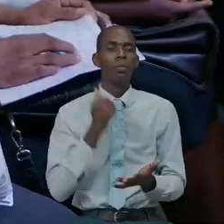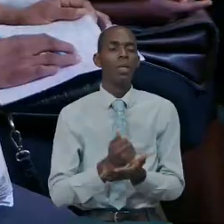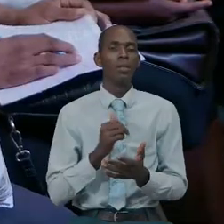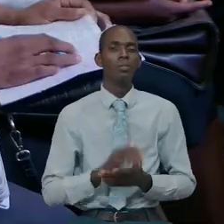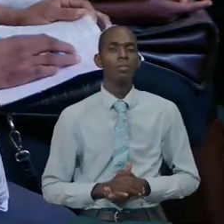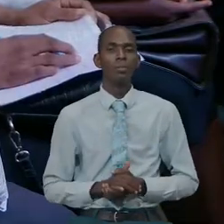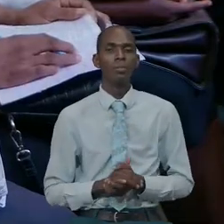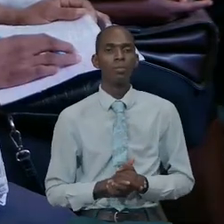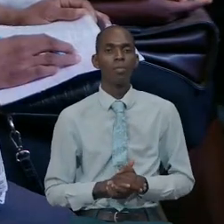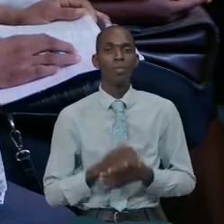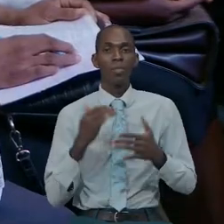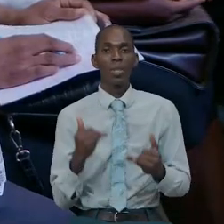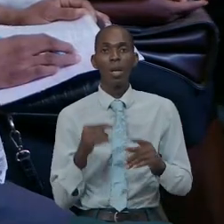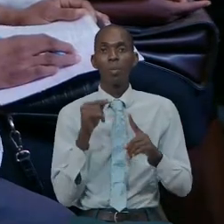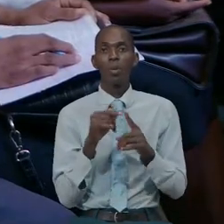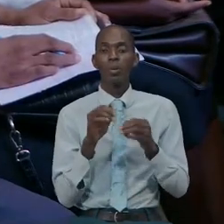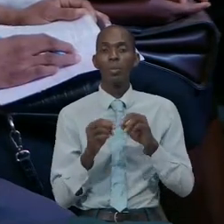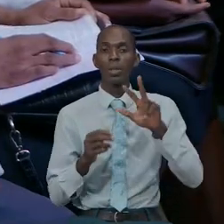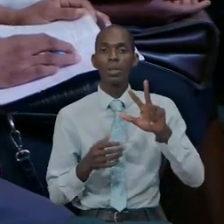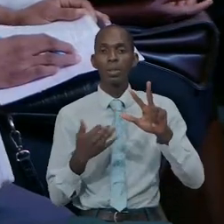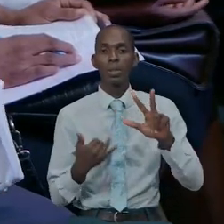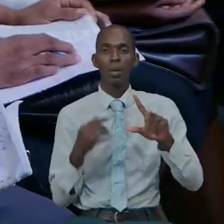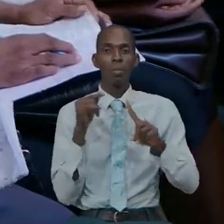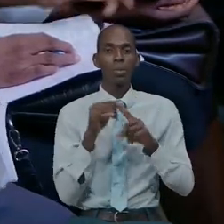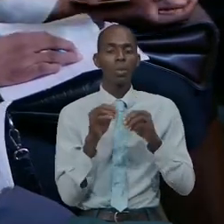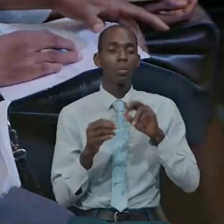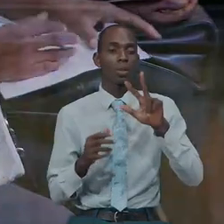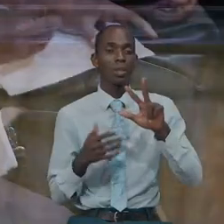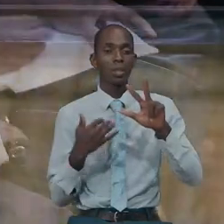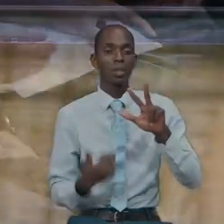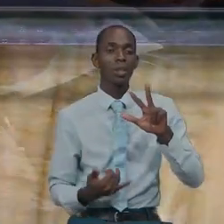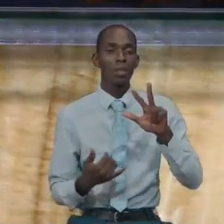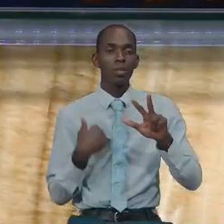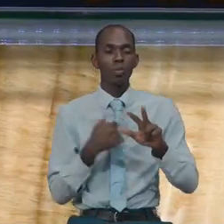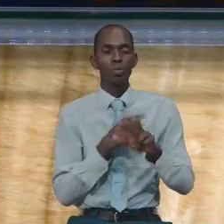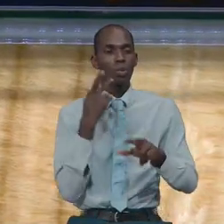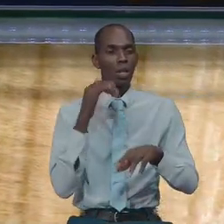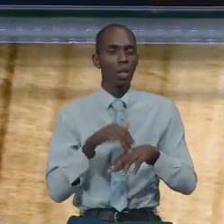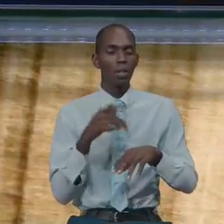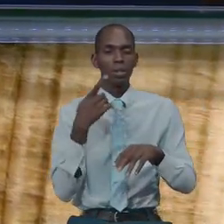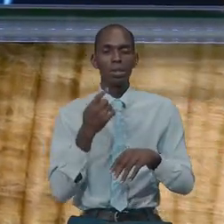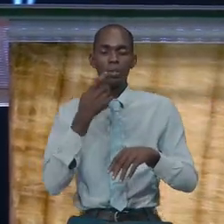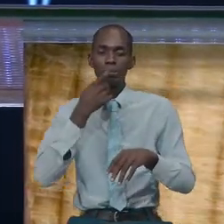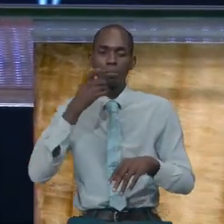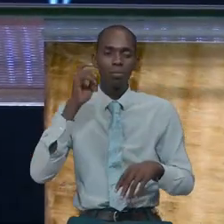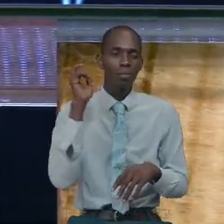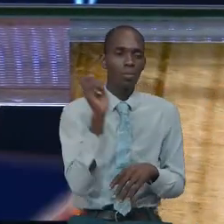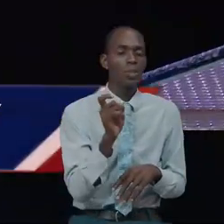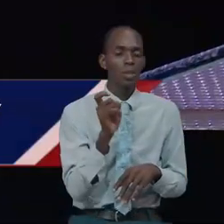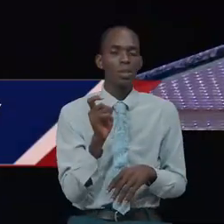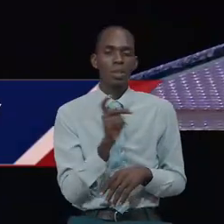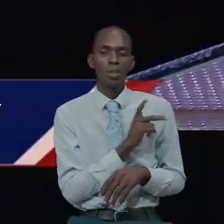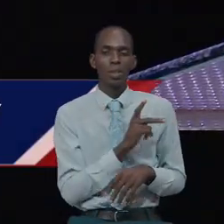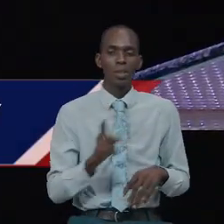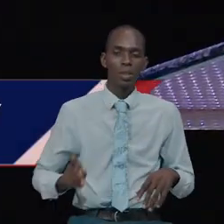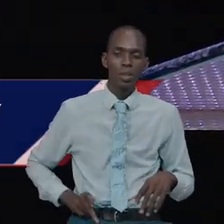Amen. We're coming to point number three now. Point number three, we're looking at the decreed king worthy